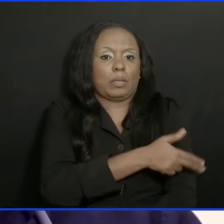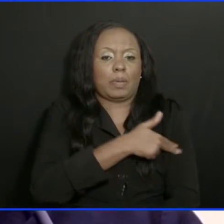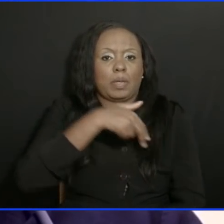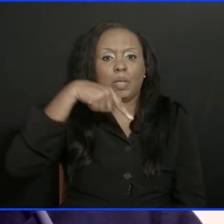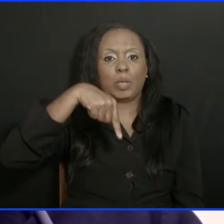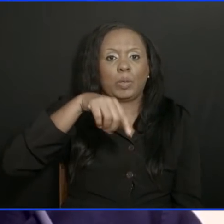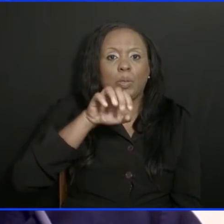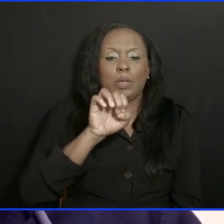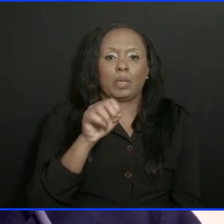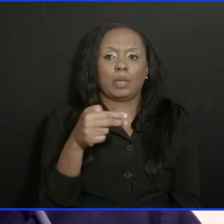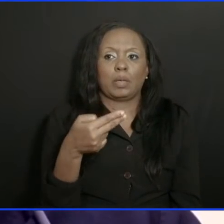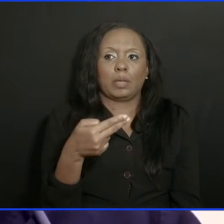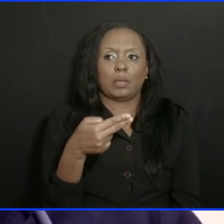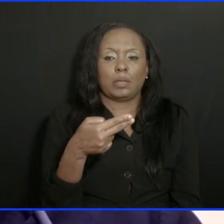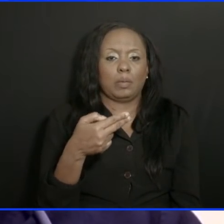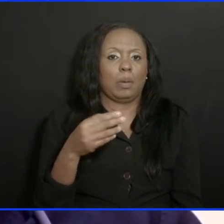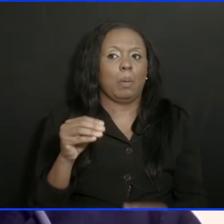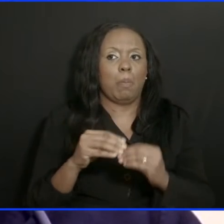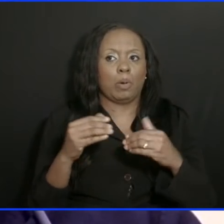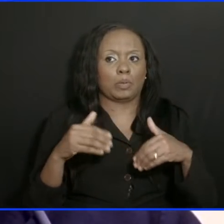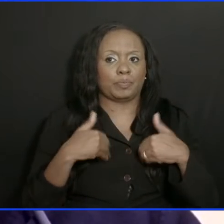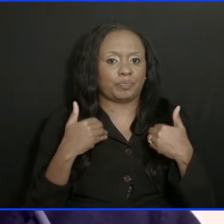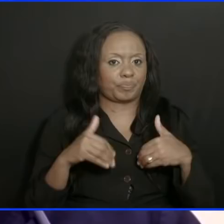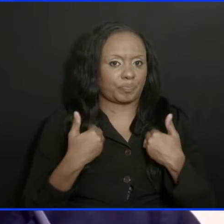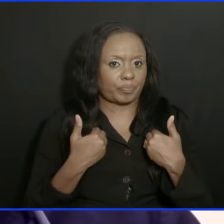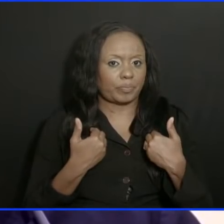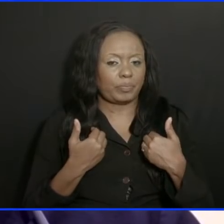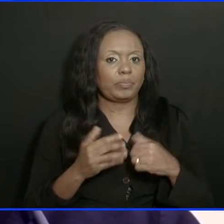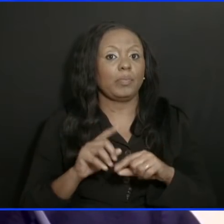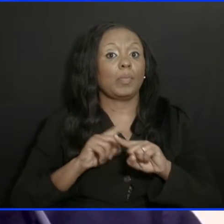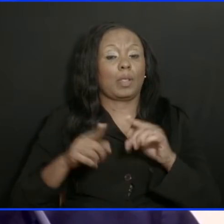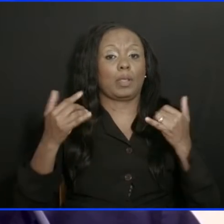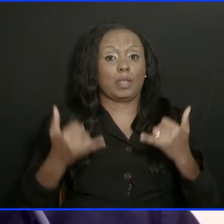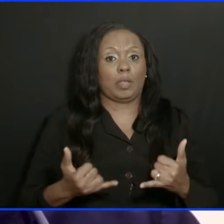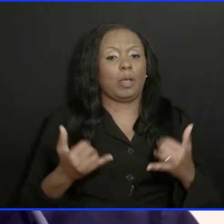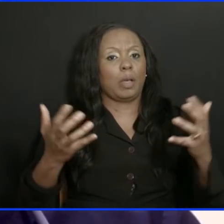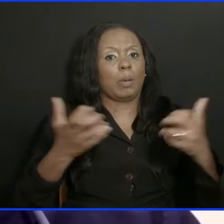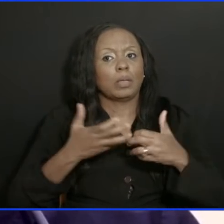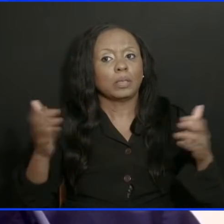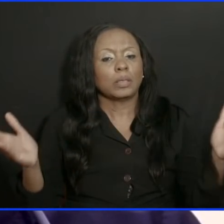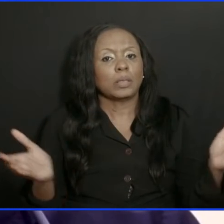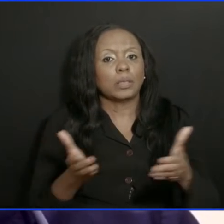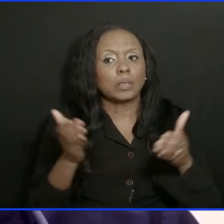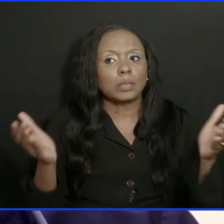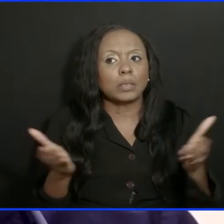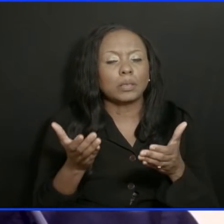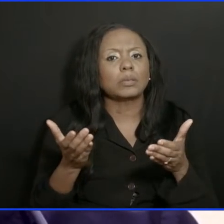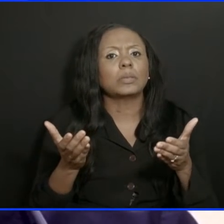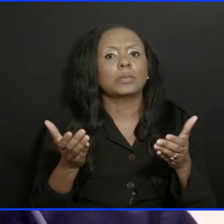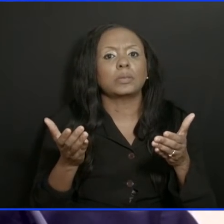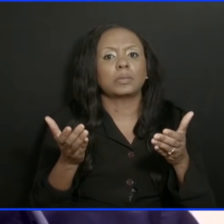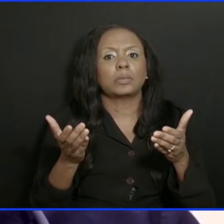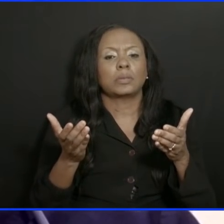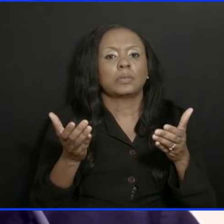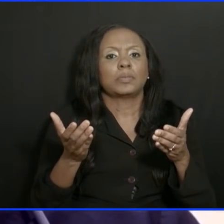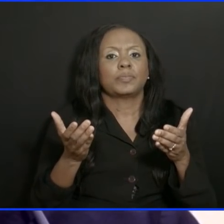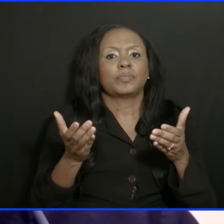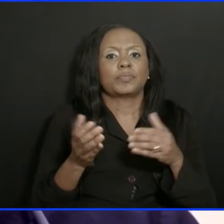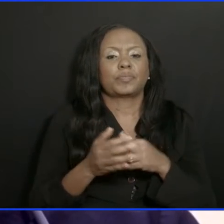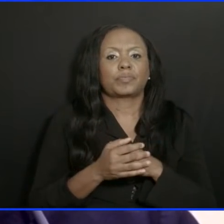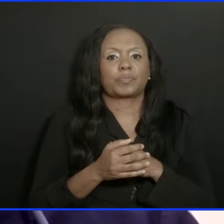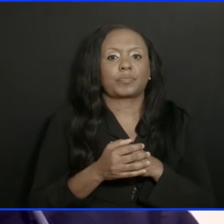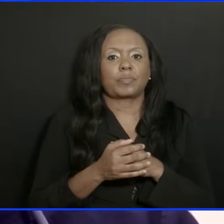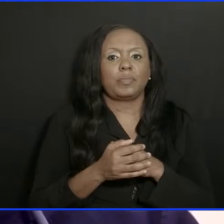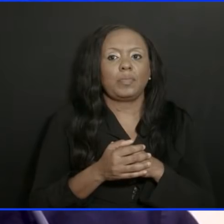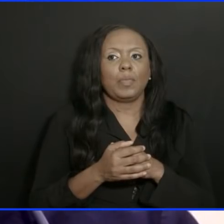group who's there. And I'll take the opportunity as well, as I encourage you to try to prepare for the